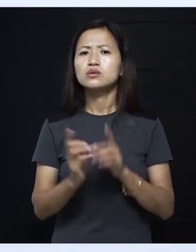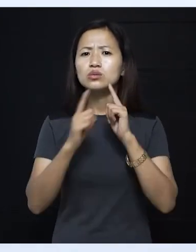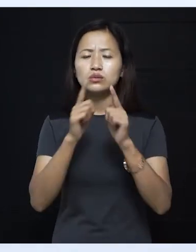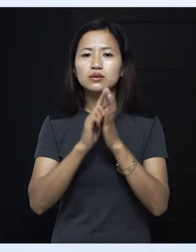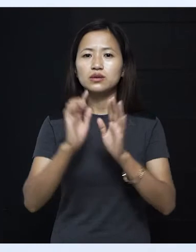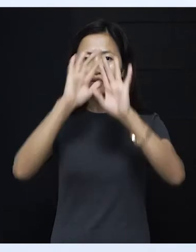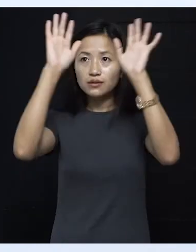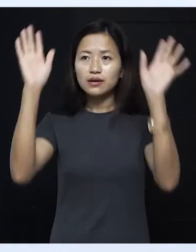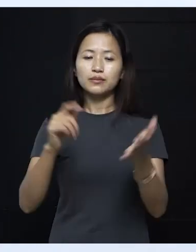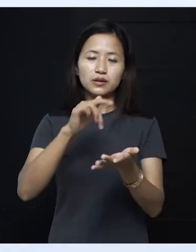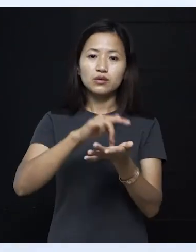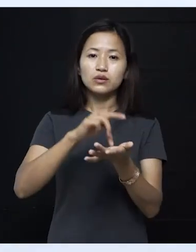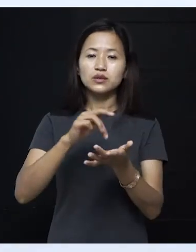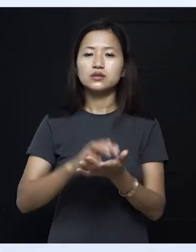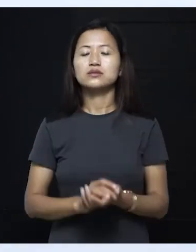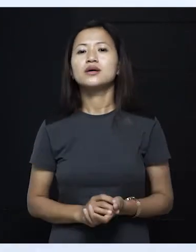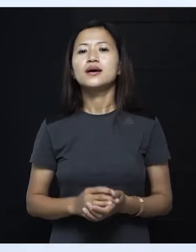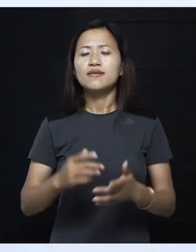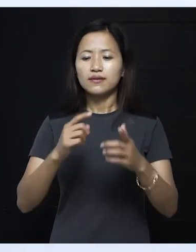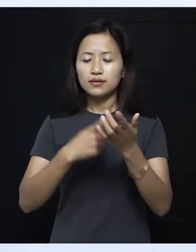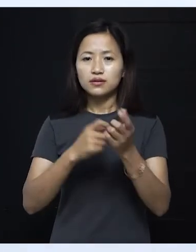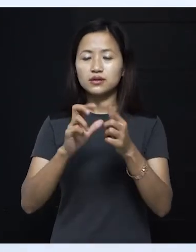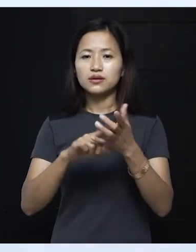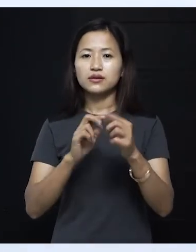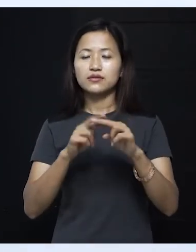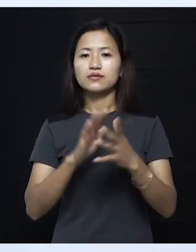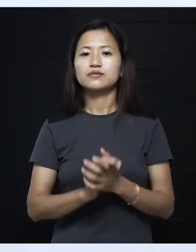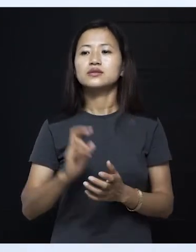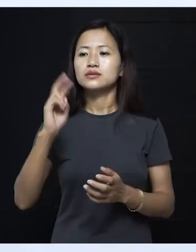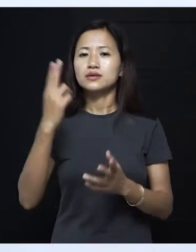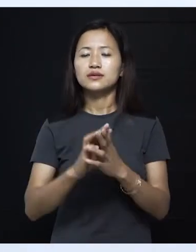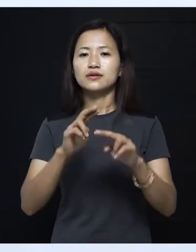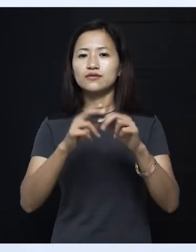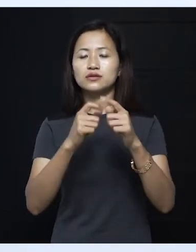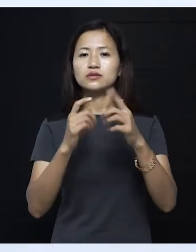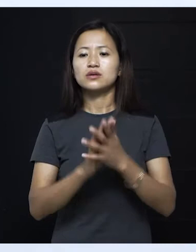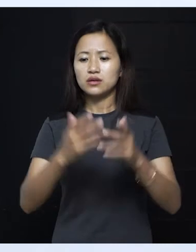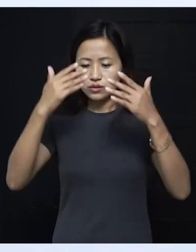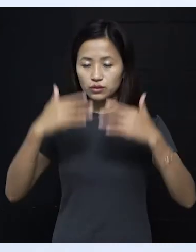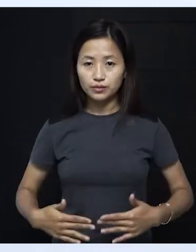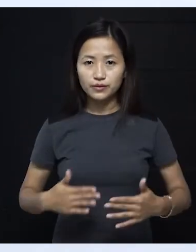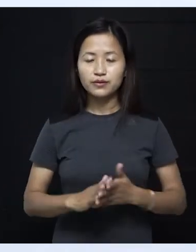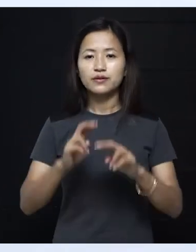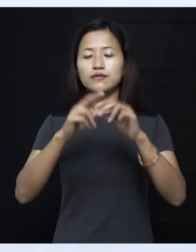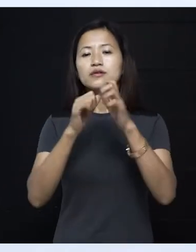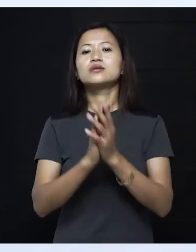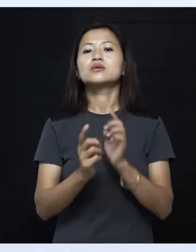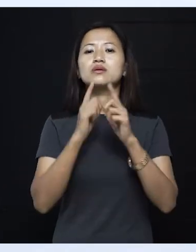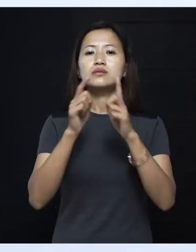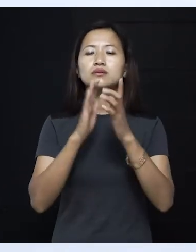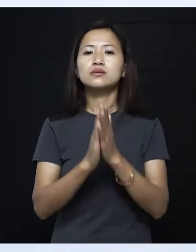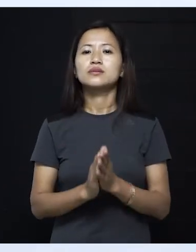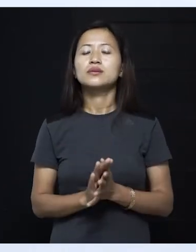it? The location, the relief. Then the second factor is, we call it as human factor, okay? Human factor, we